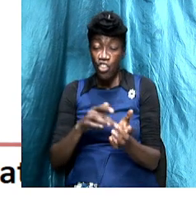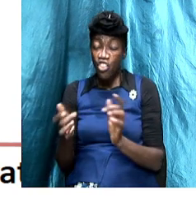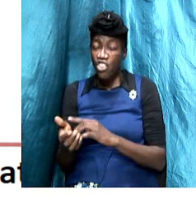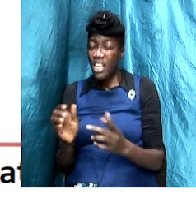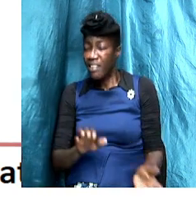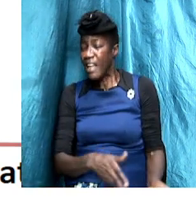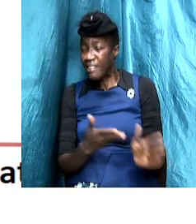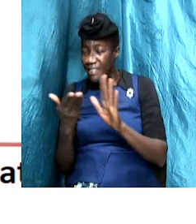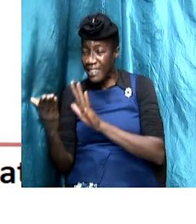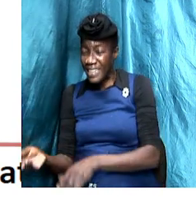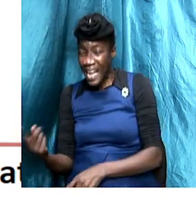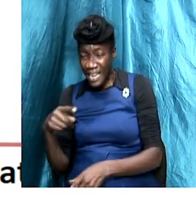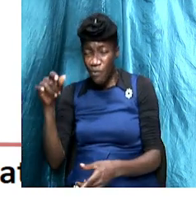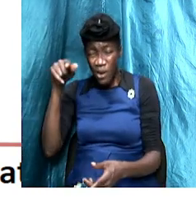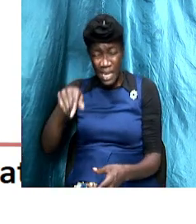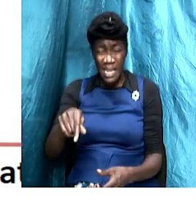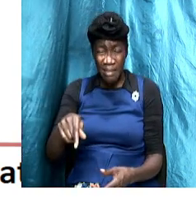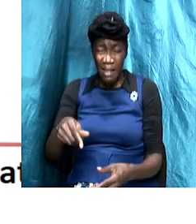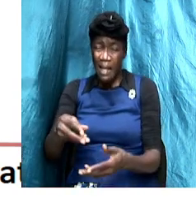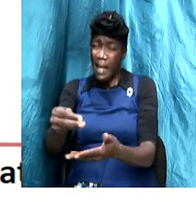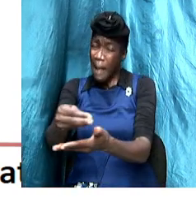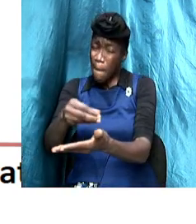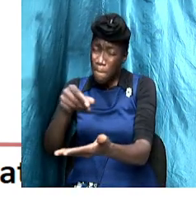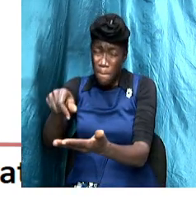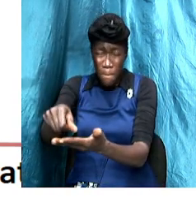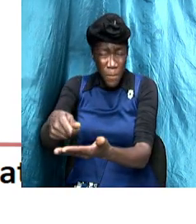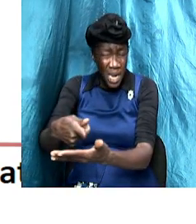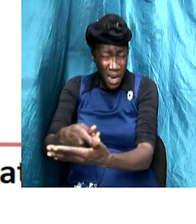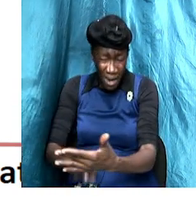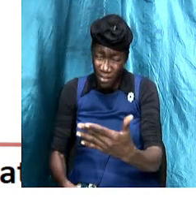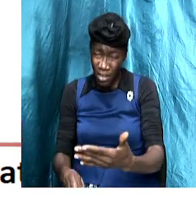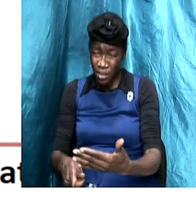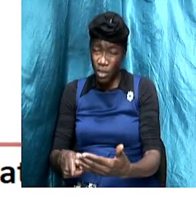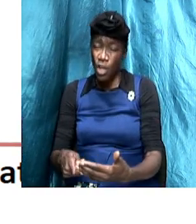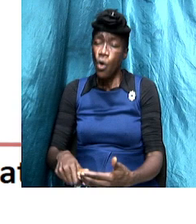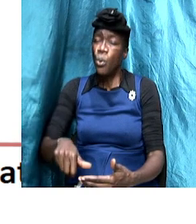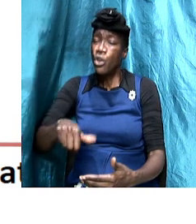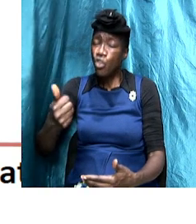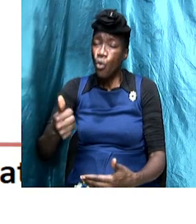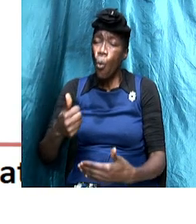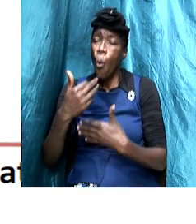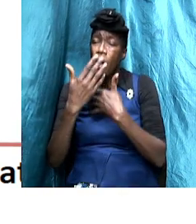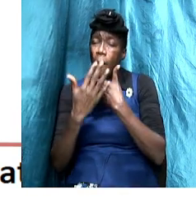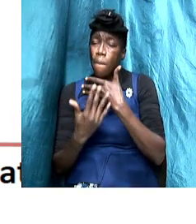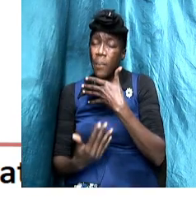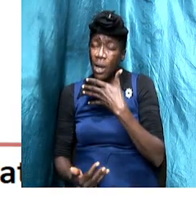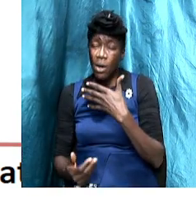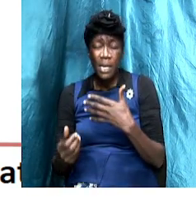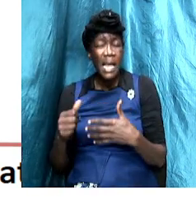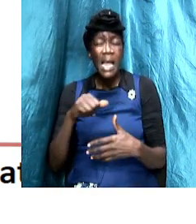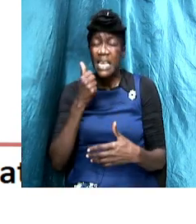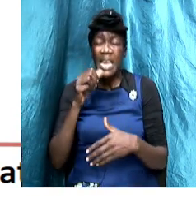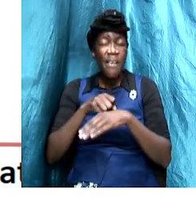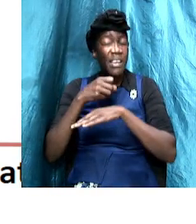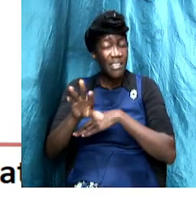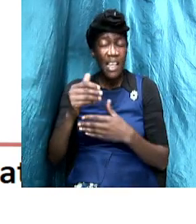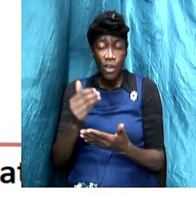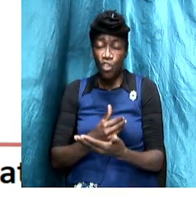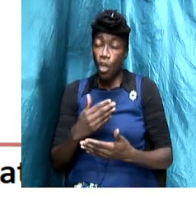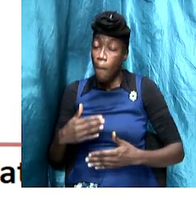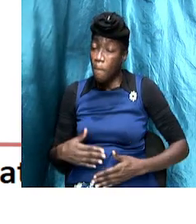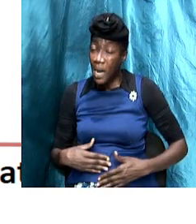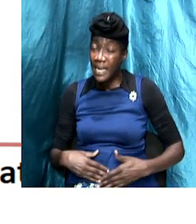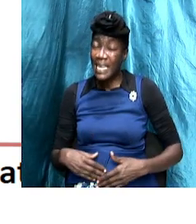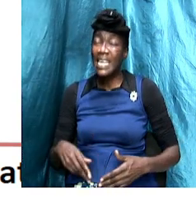his own blood. He never sent somebody else. He never sent Gabriel or Michael. or any of the archangels.